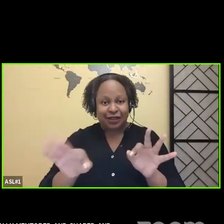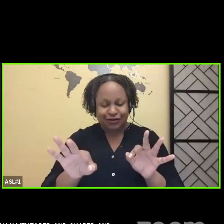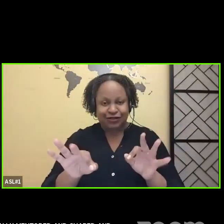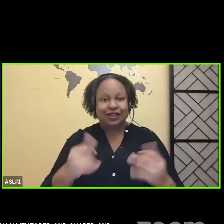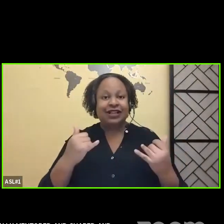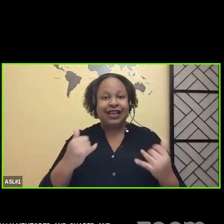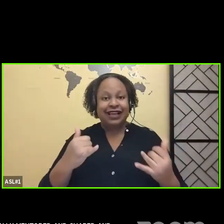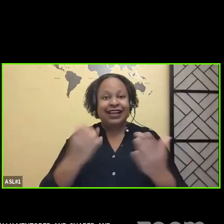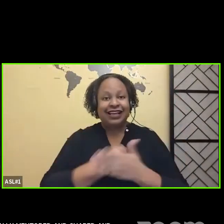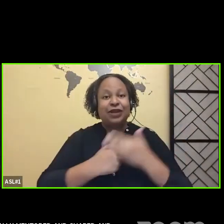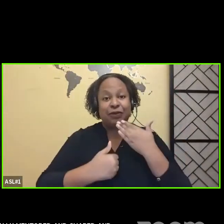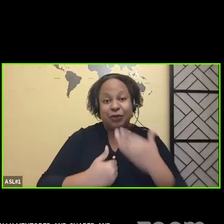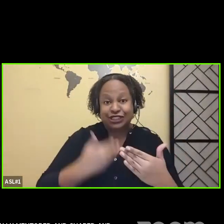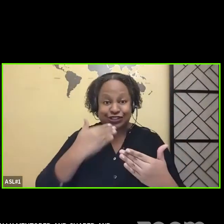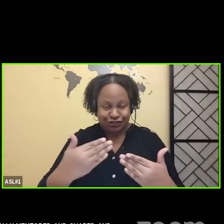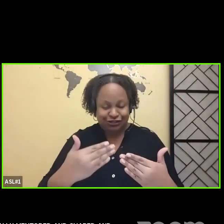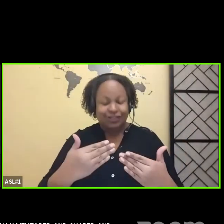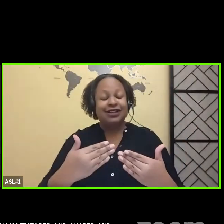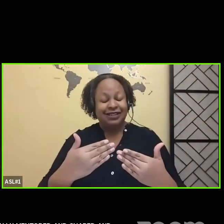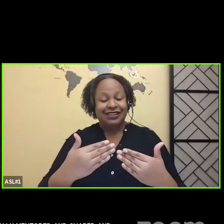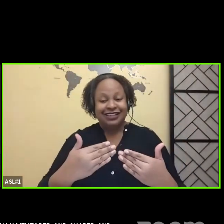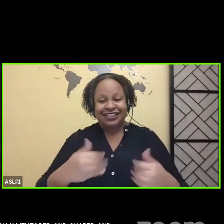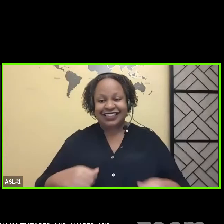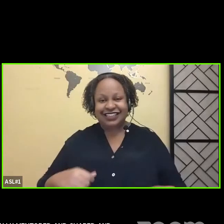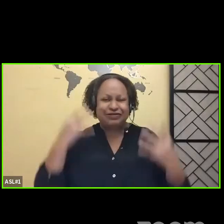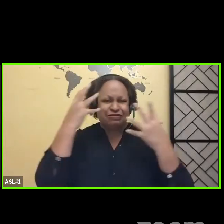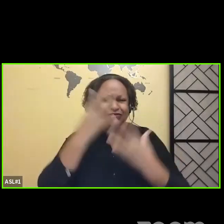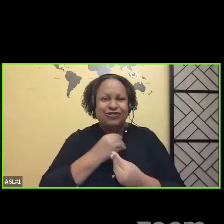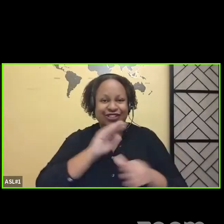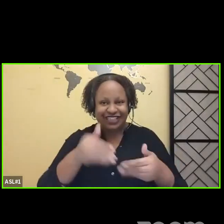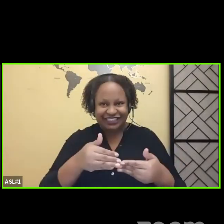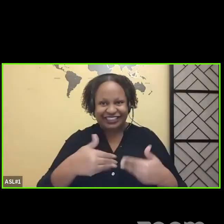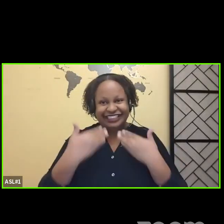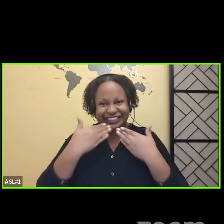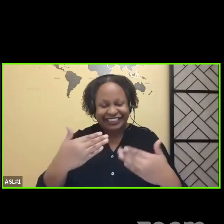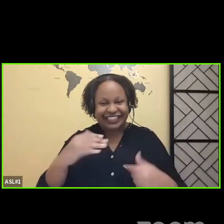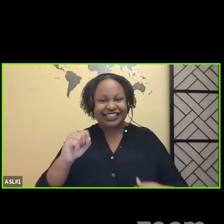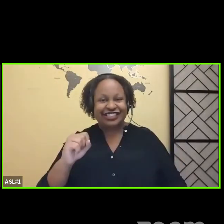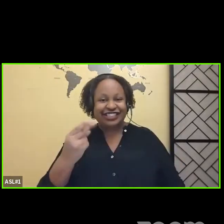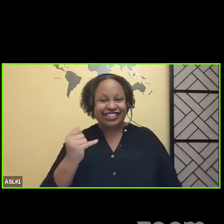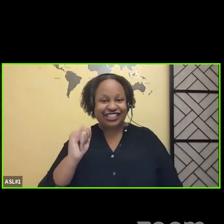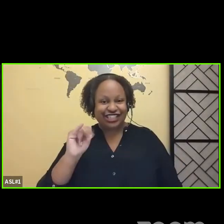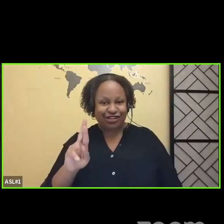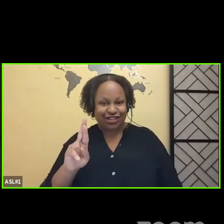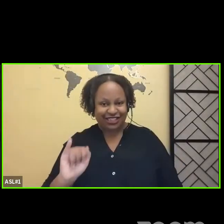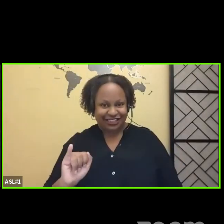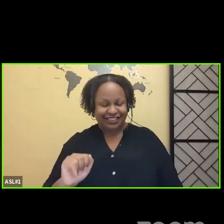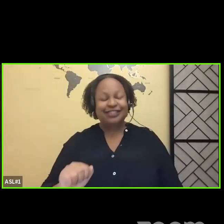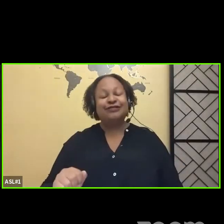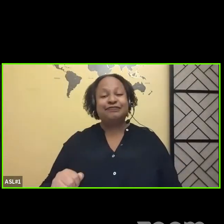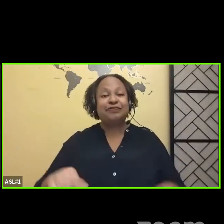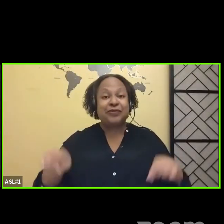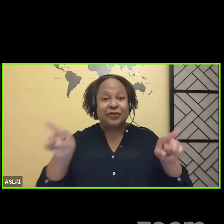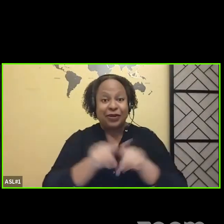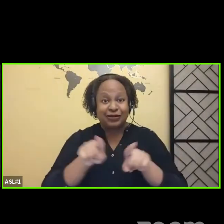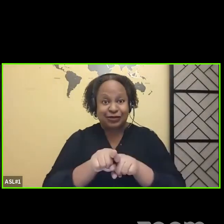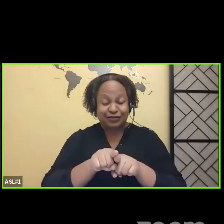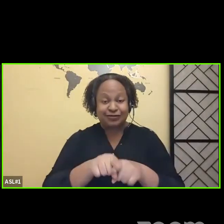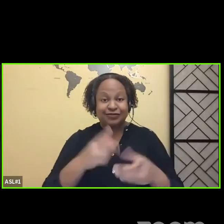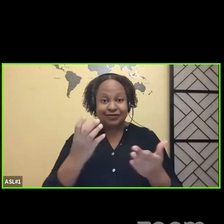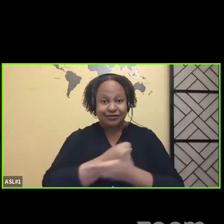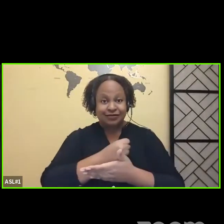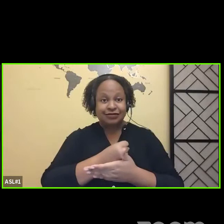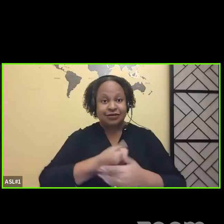I want to say miigwech for that beautiful introduction, Shiri, and also